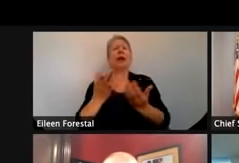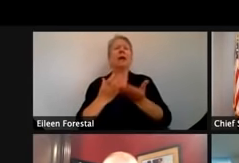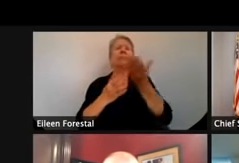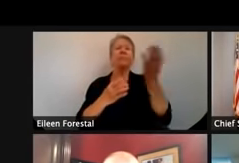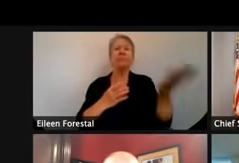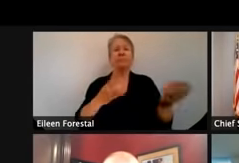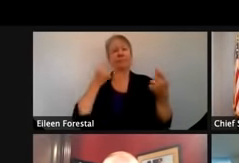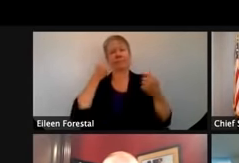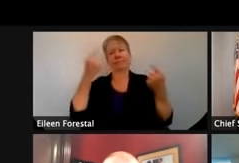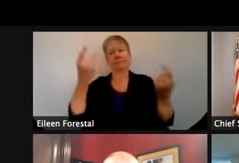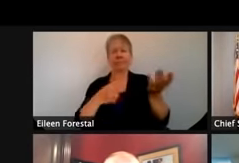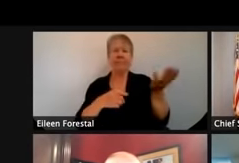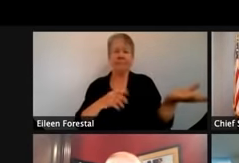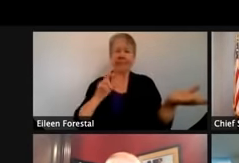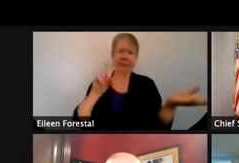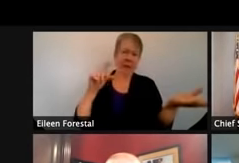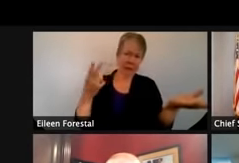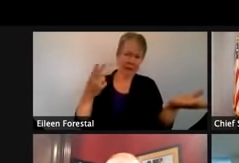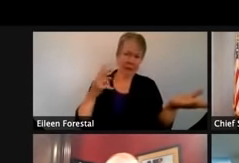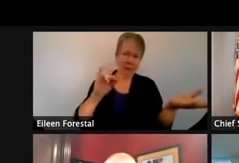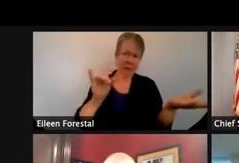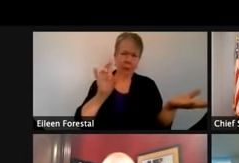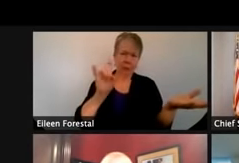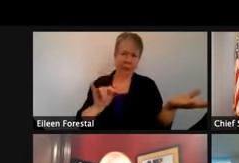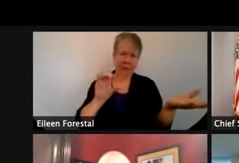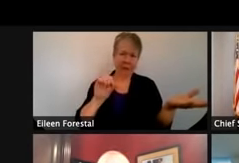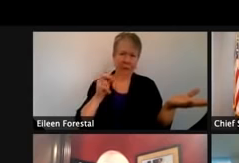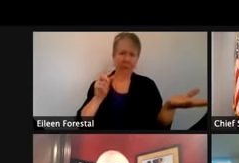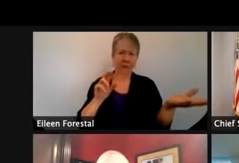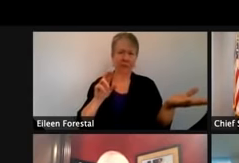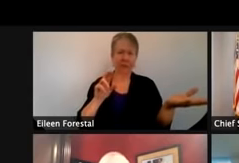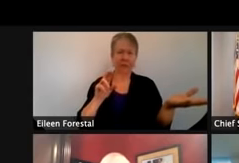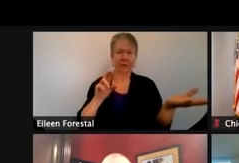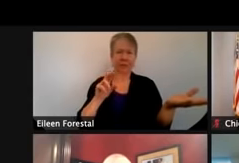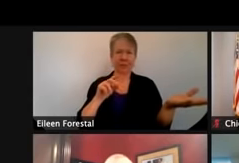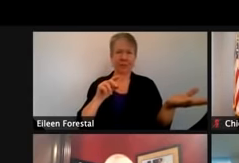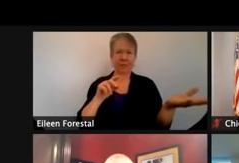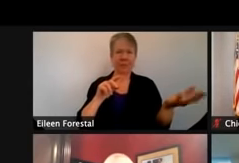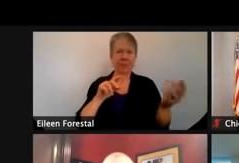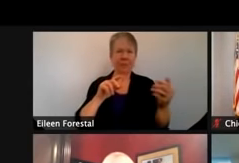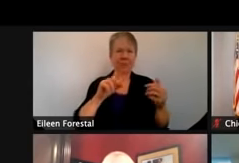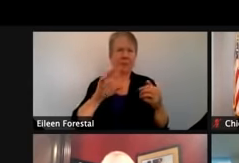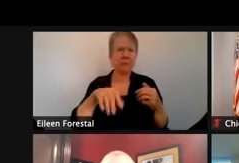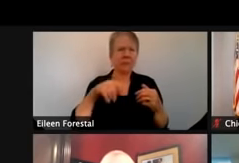Persichilli. Thank you, Governor. Good afternoon. We are entering this week with